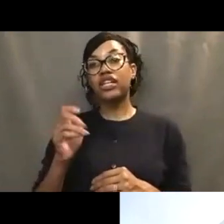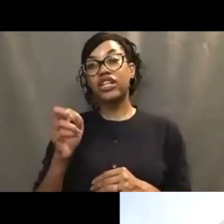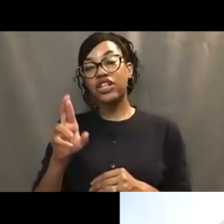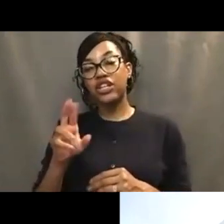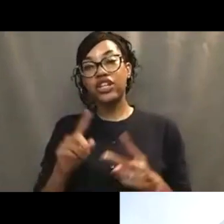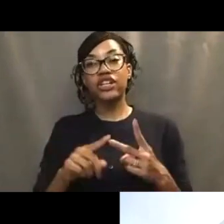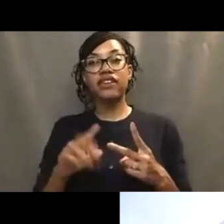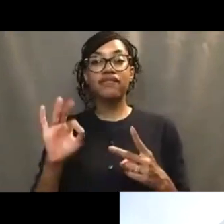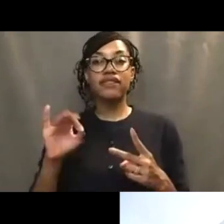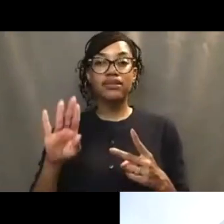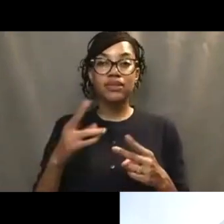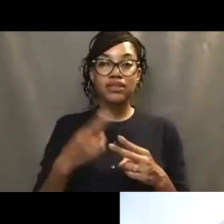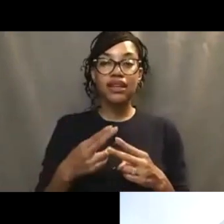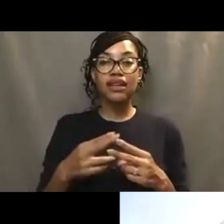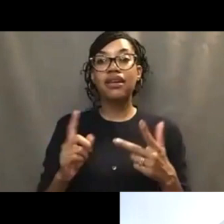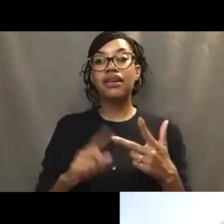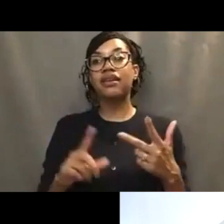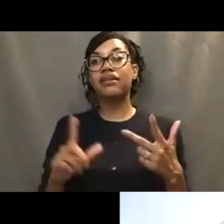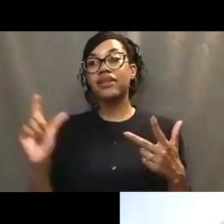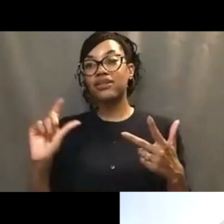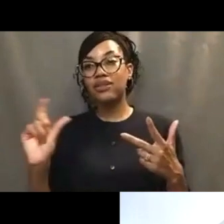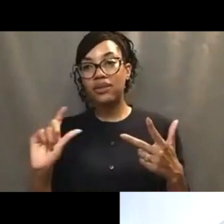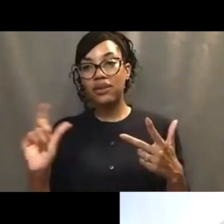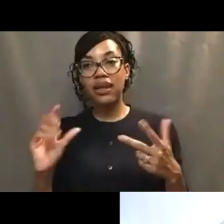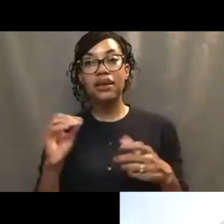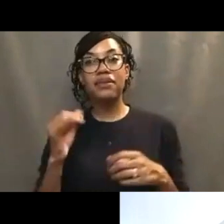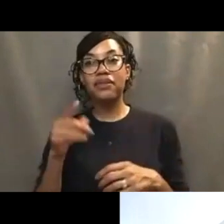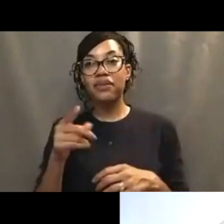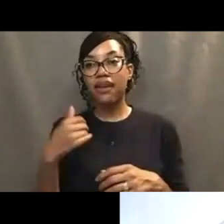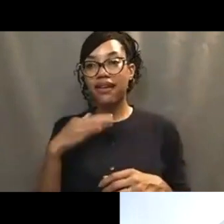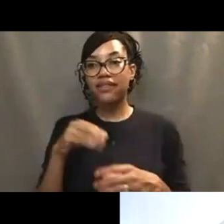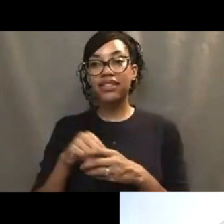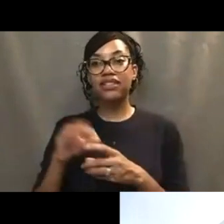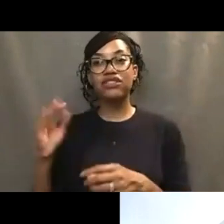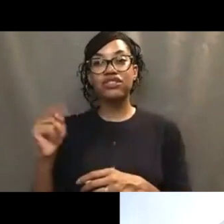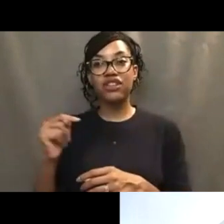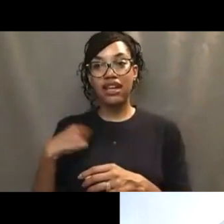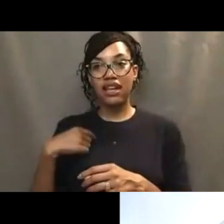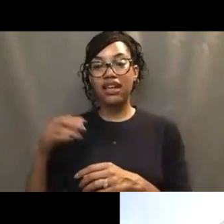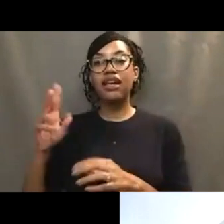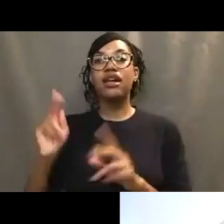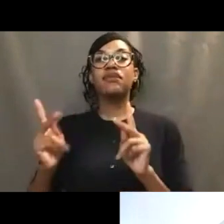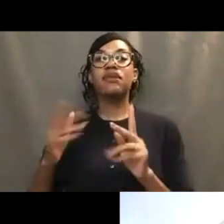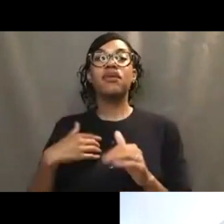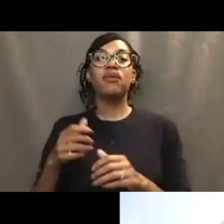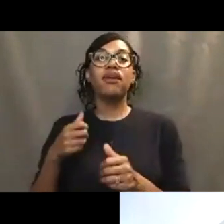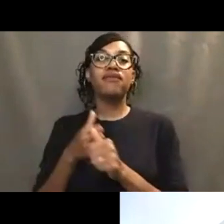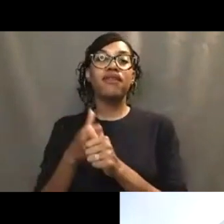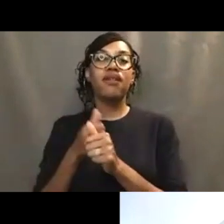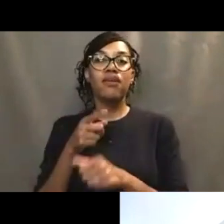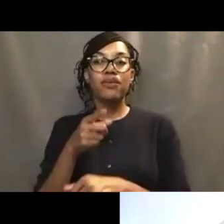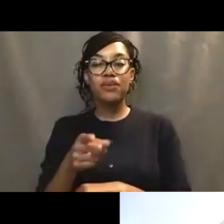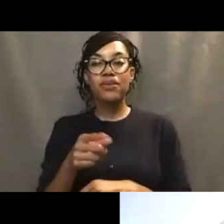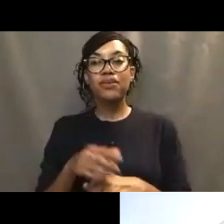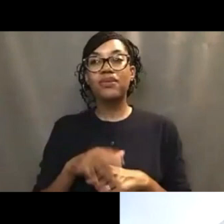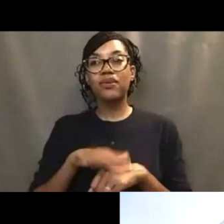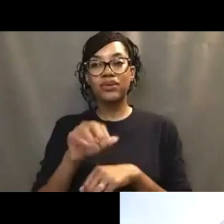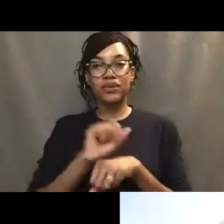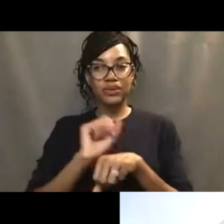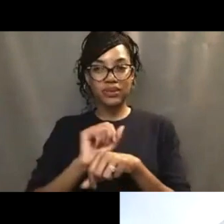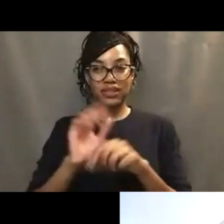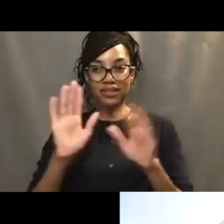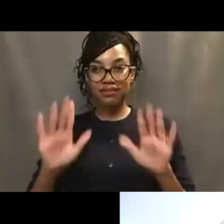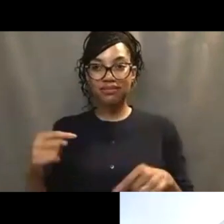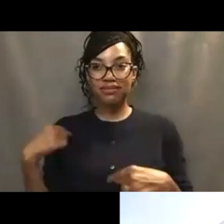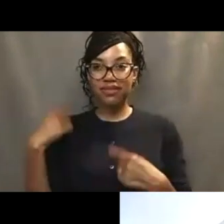Facebook name, and your Instagram, if you have that, in the chat so that people can keep up with all the amazing work that all of